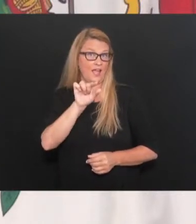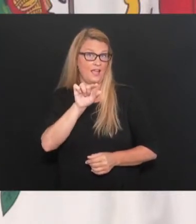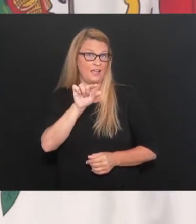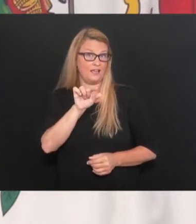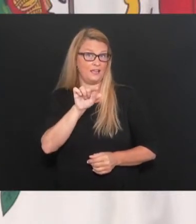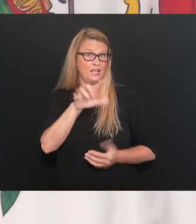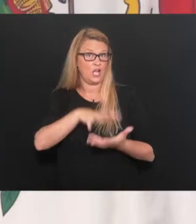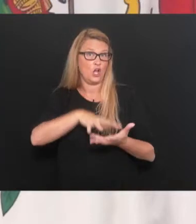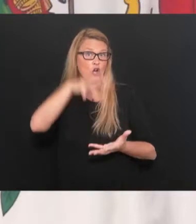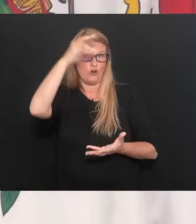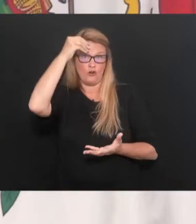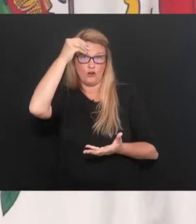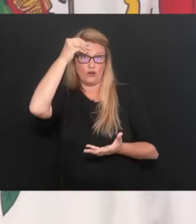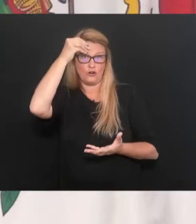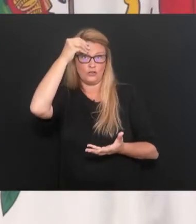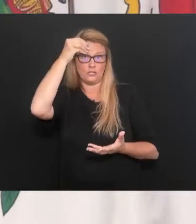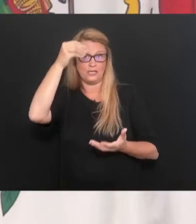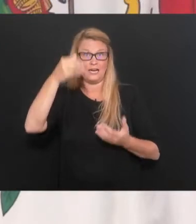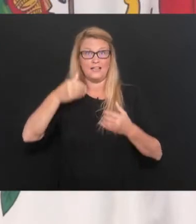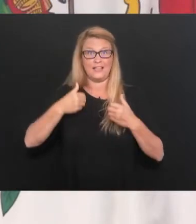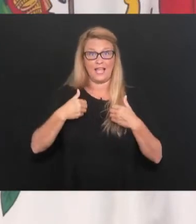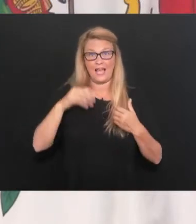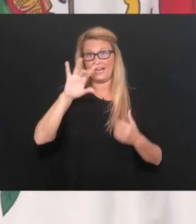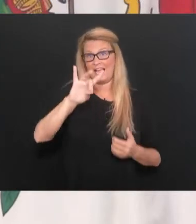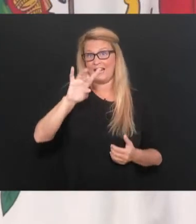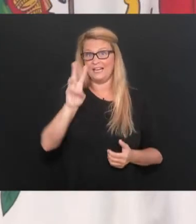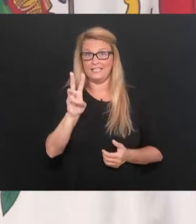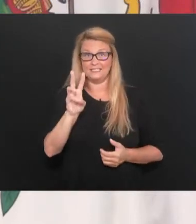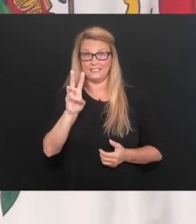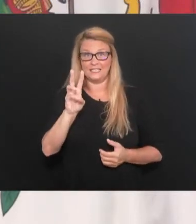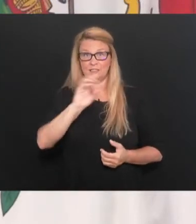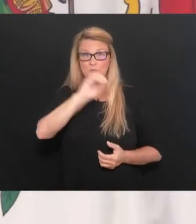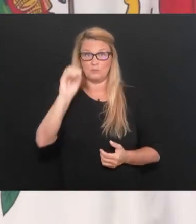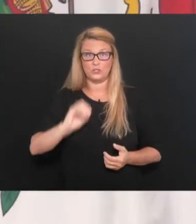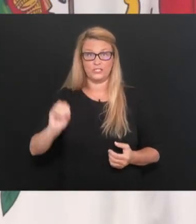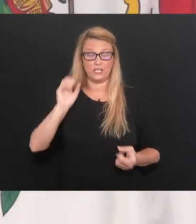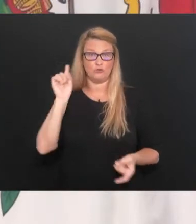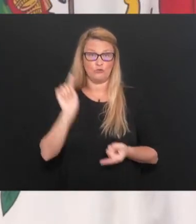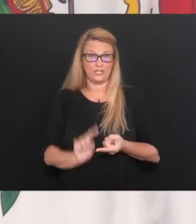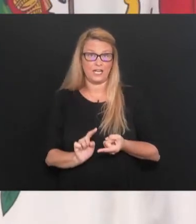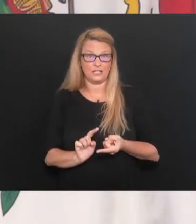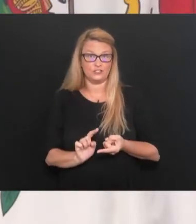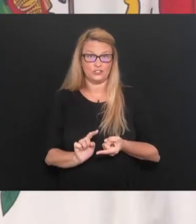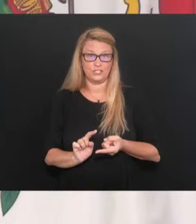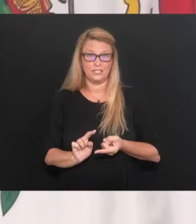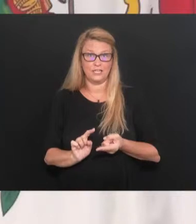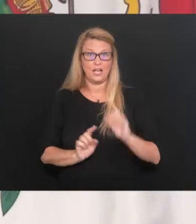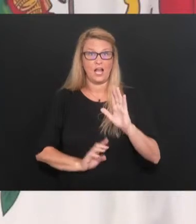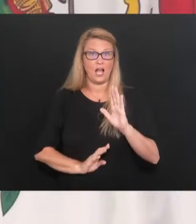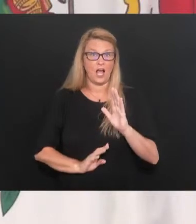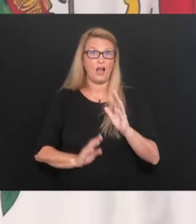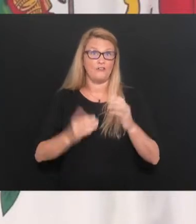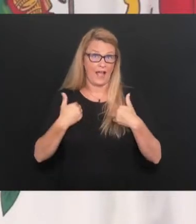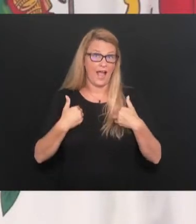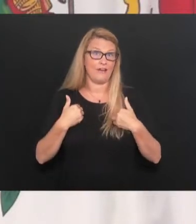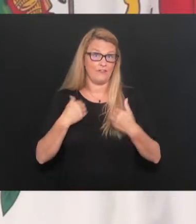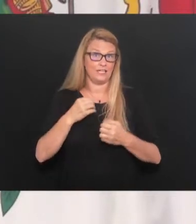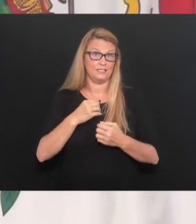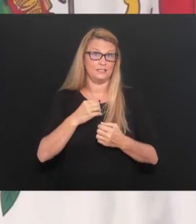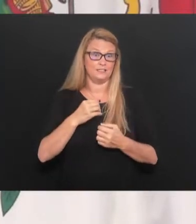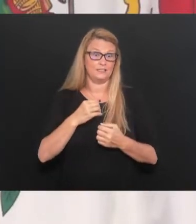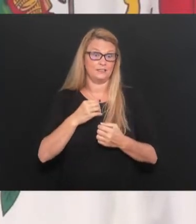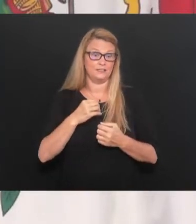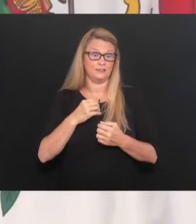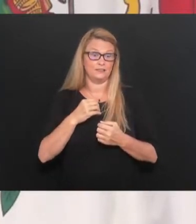that immediately they had an 86% reduction in risk of developing the COVID,